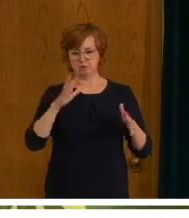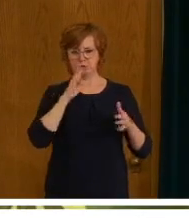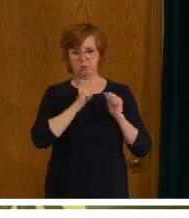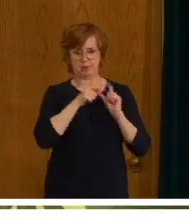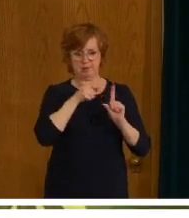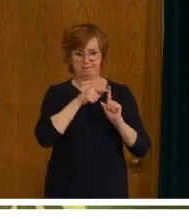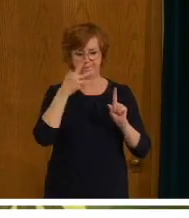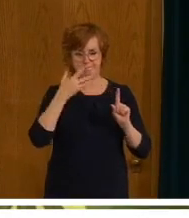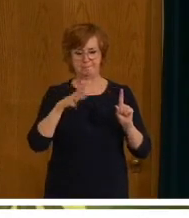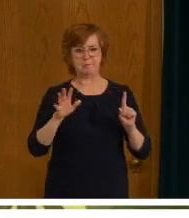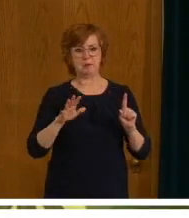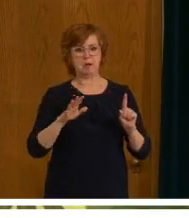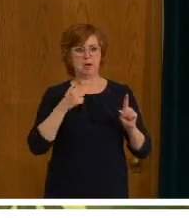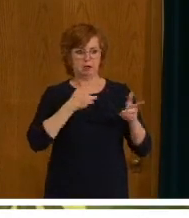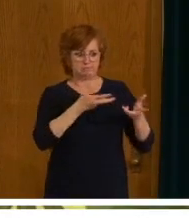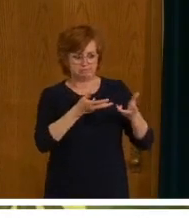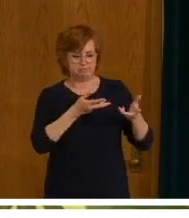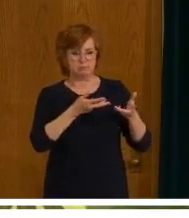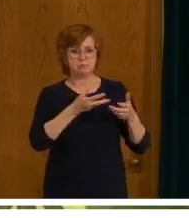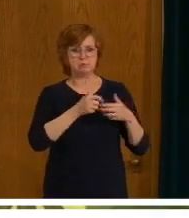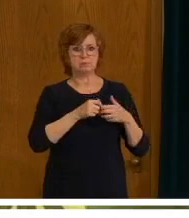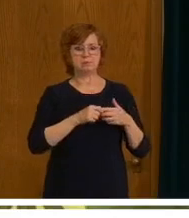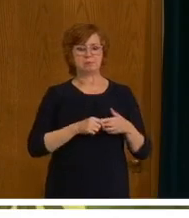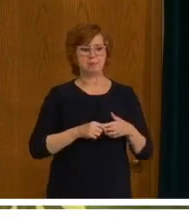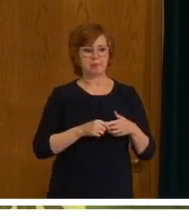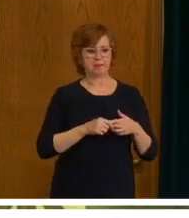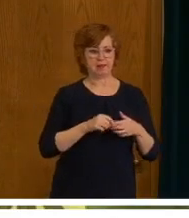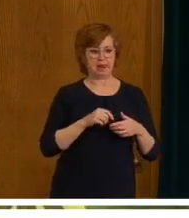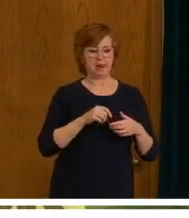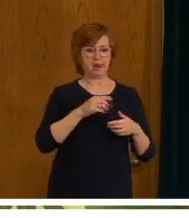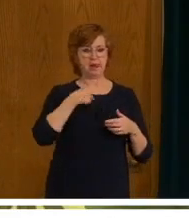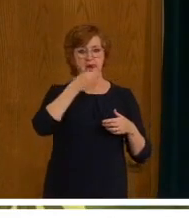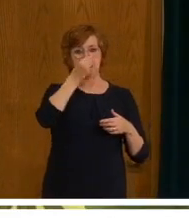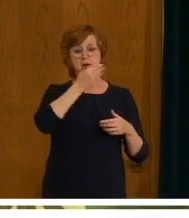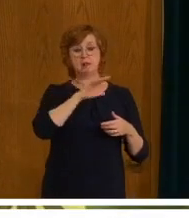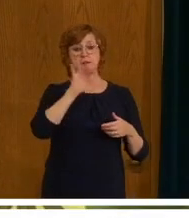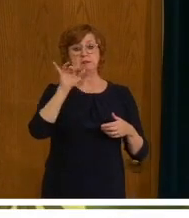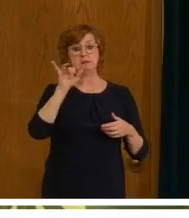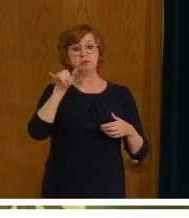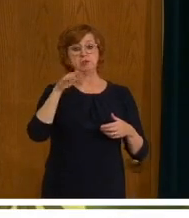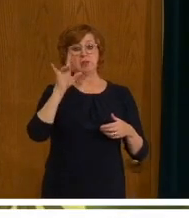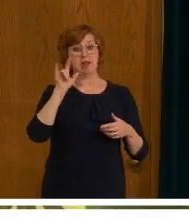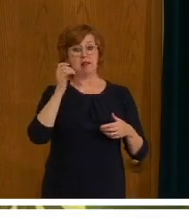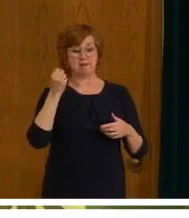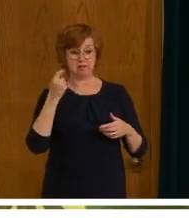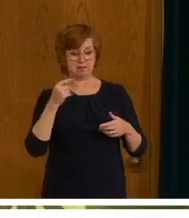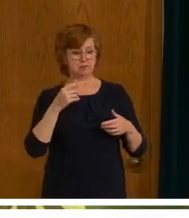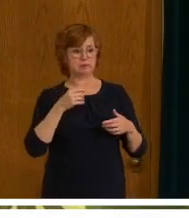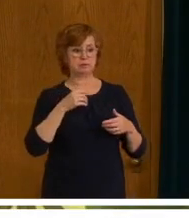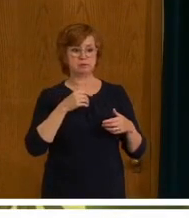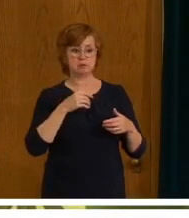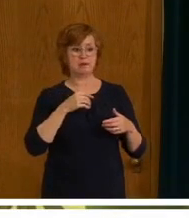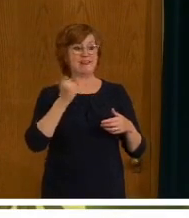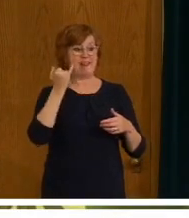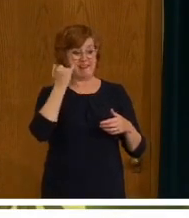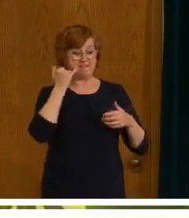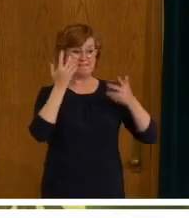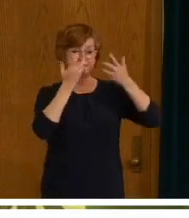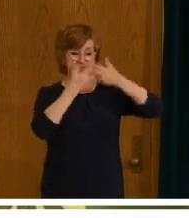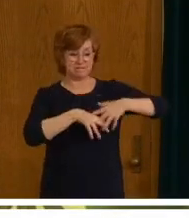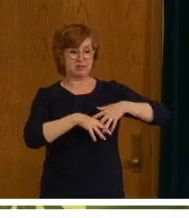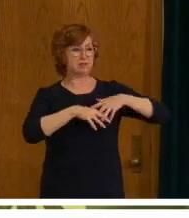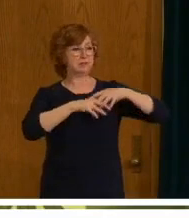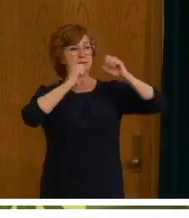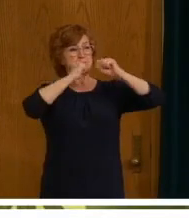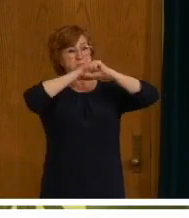now they know what they have in front of them with respect to what the future may look like should we hit these metrics, which